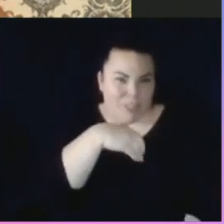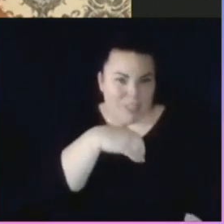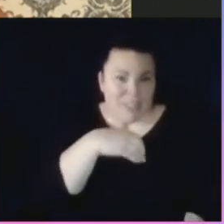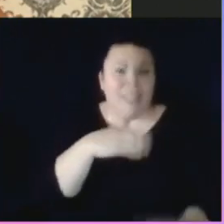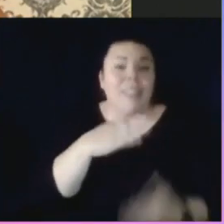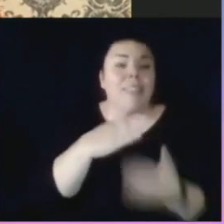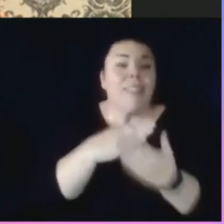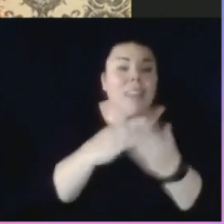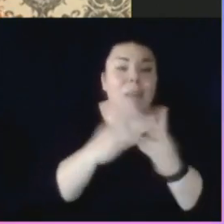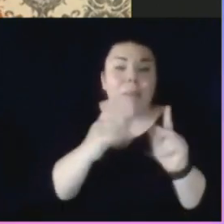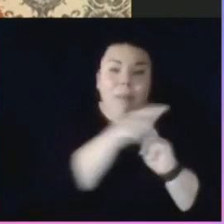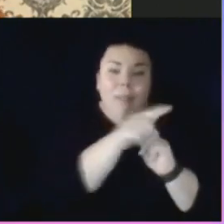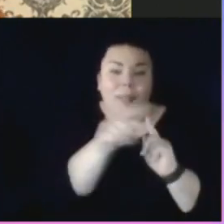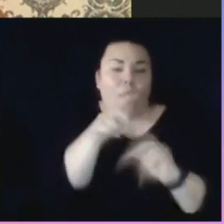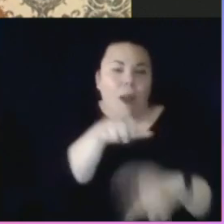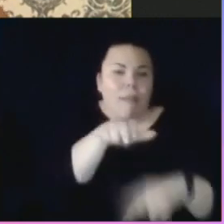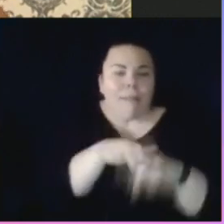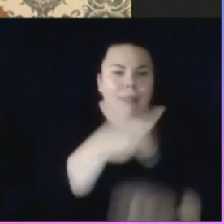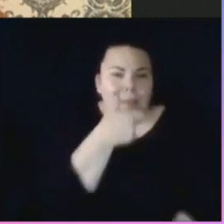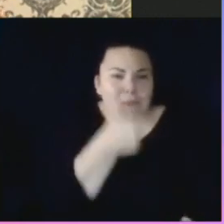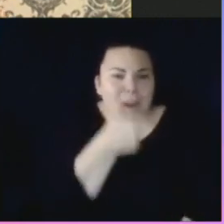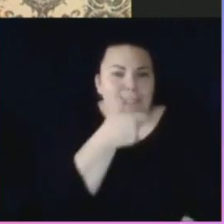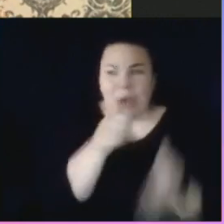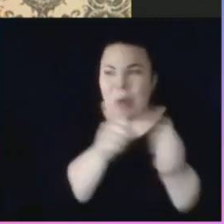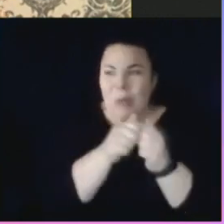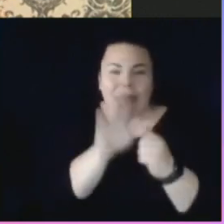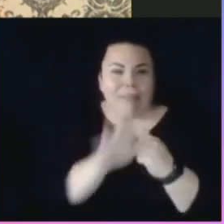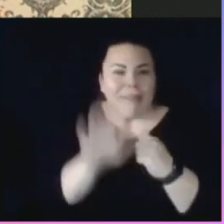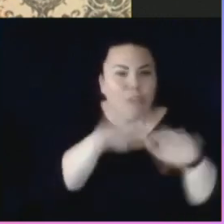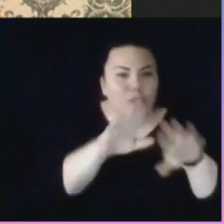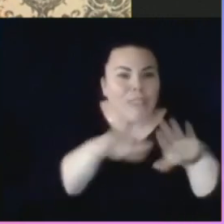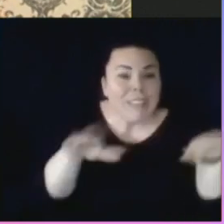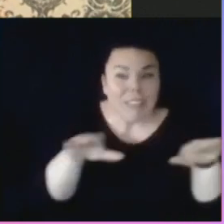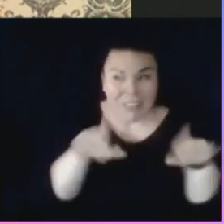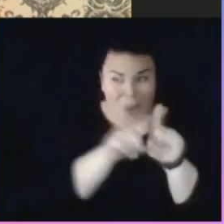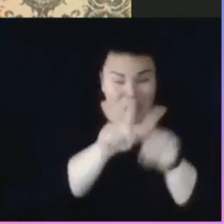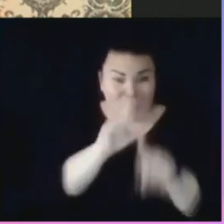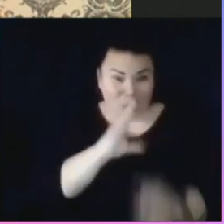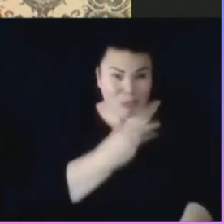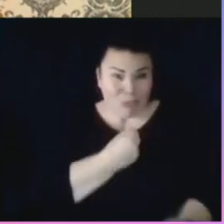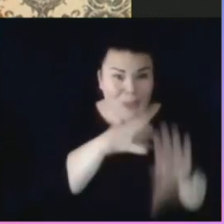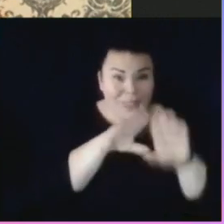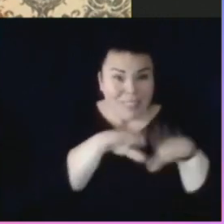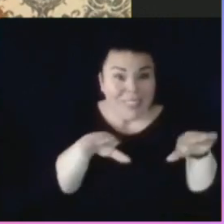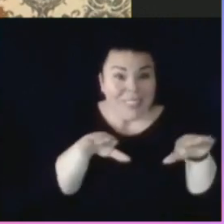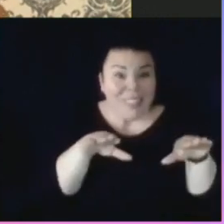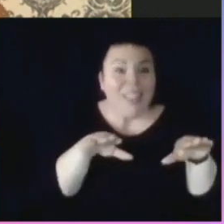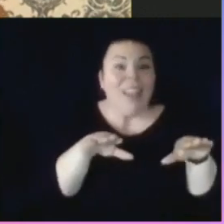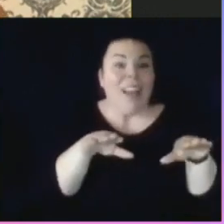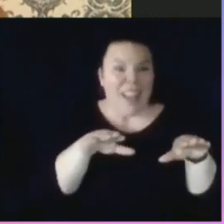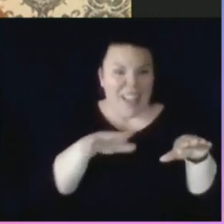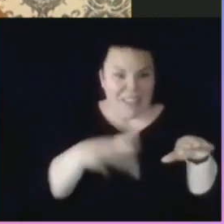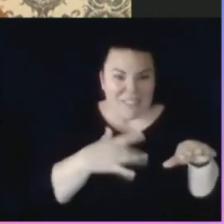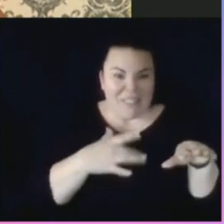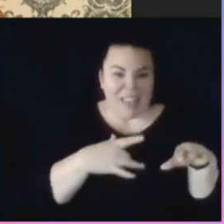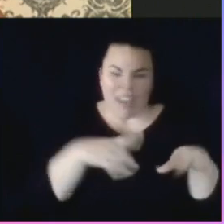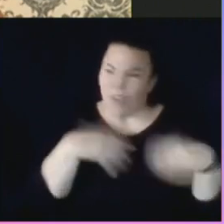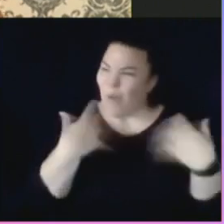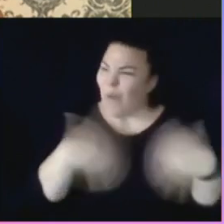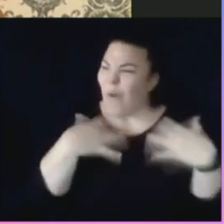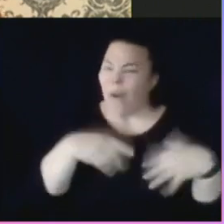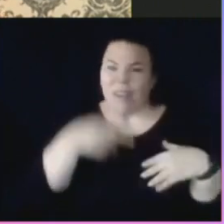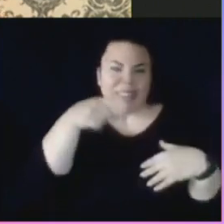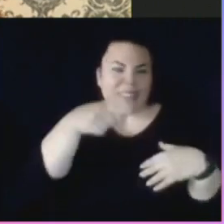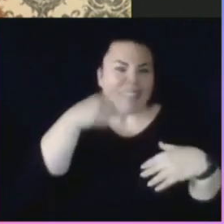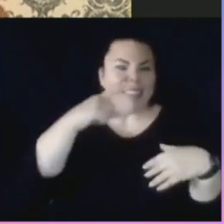with their children and with their trans children right now, who are also commenting saying how powerful this conversation is and